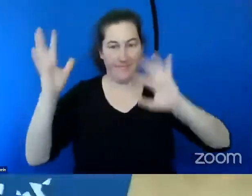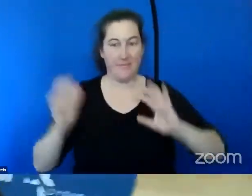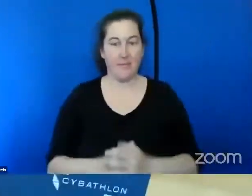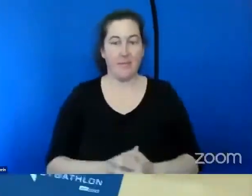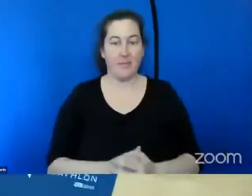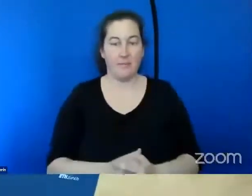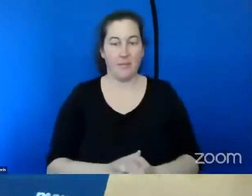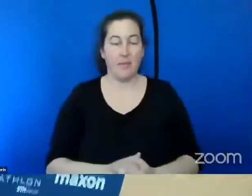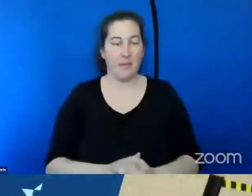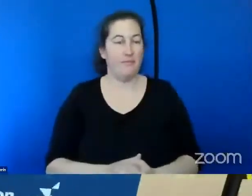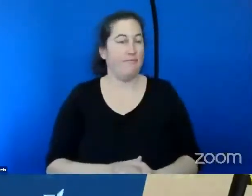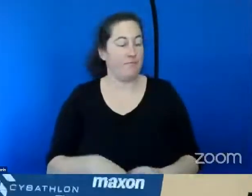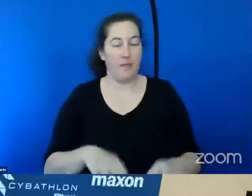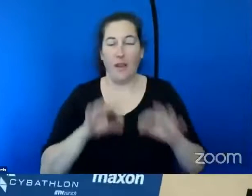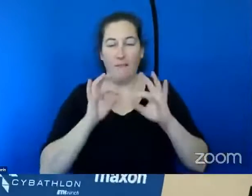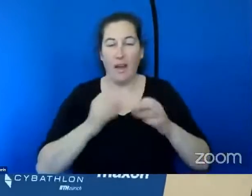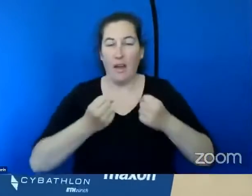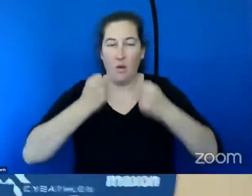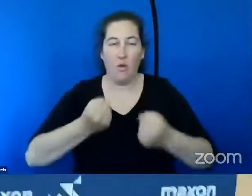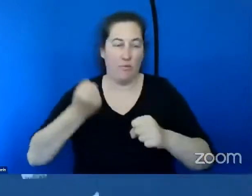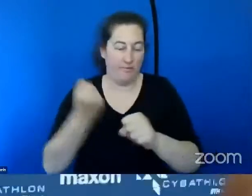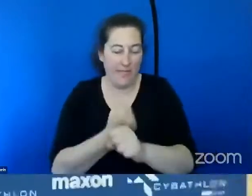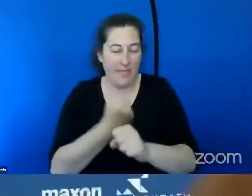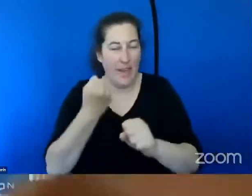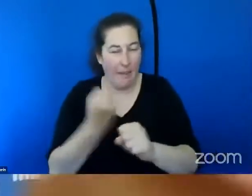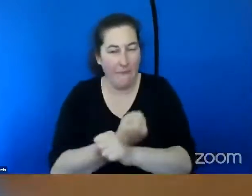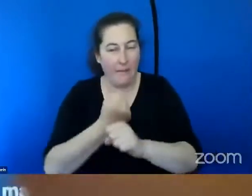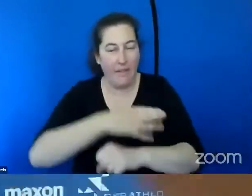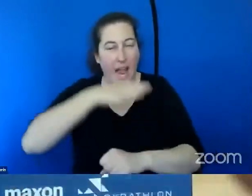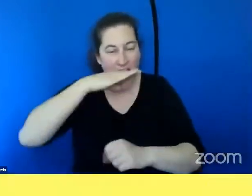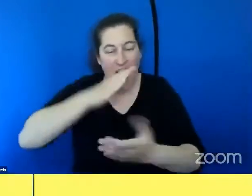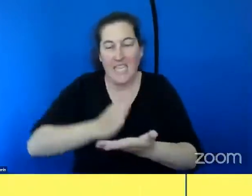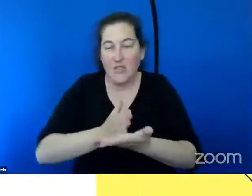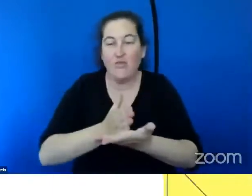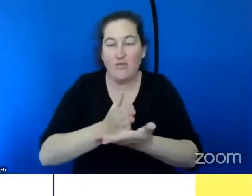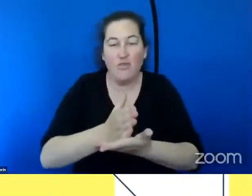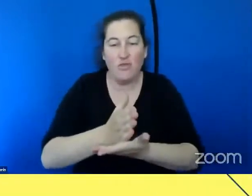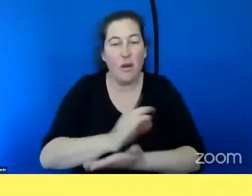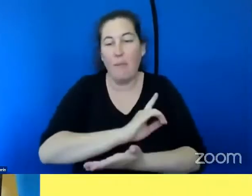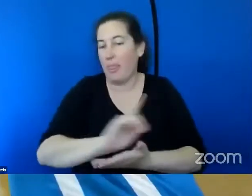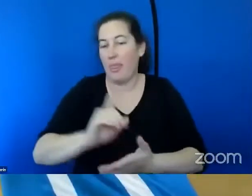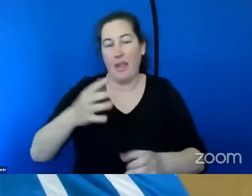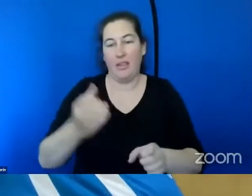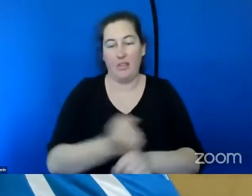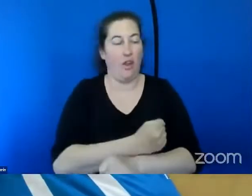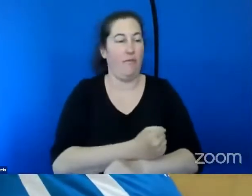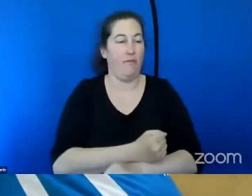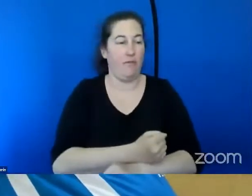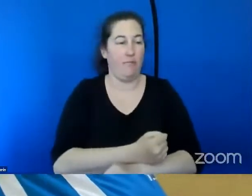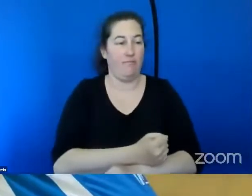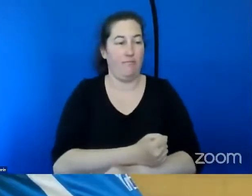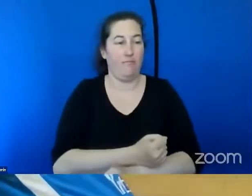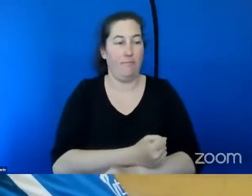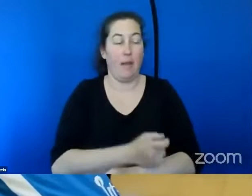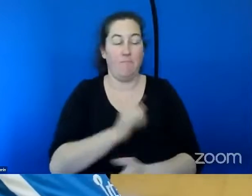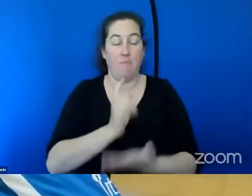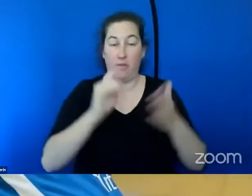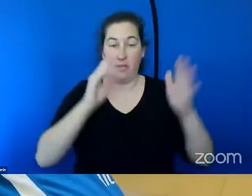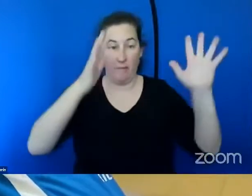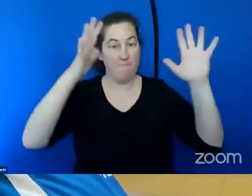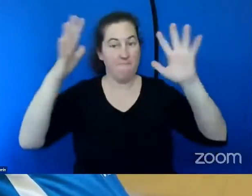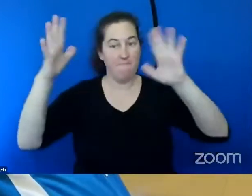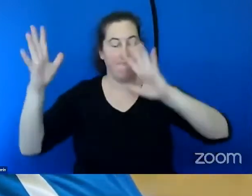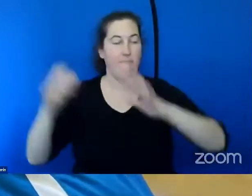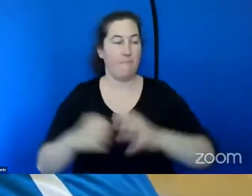so close. Tony Forsberg will now wait and look to his second heat and second approach. I like the